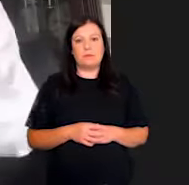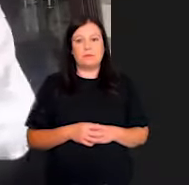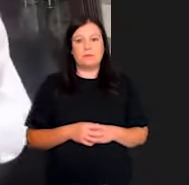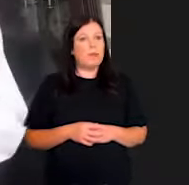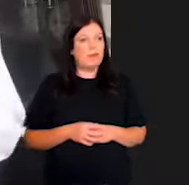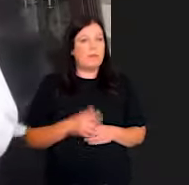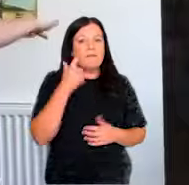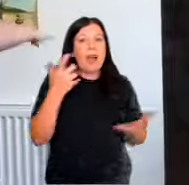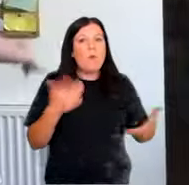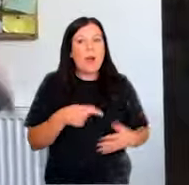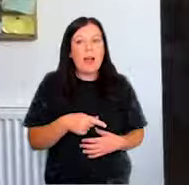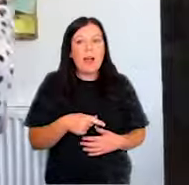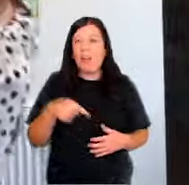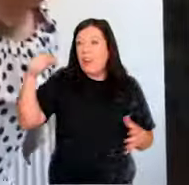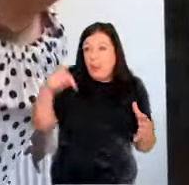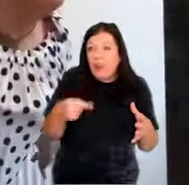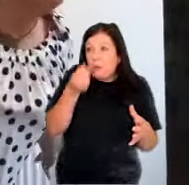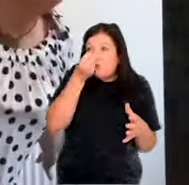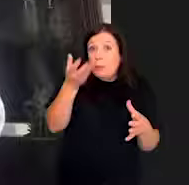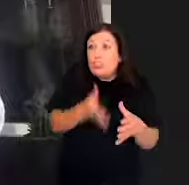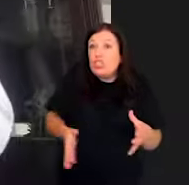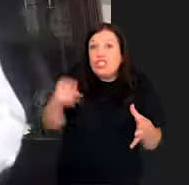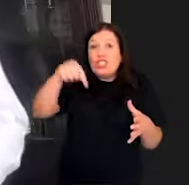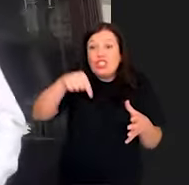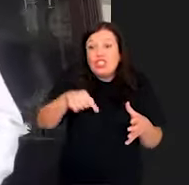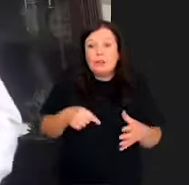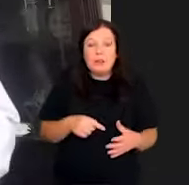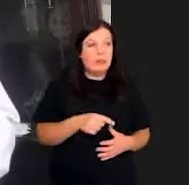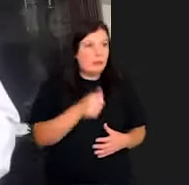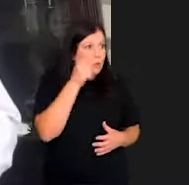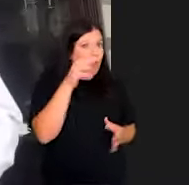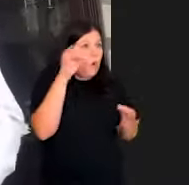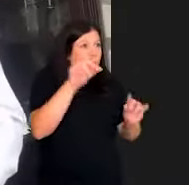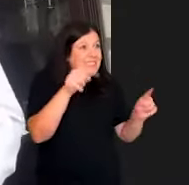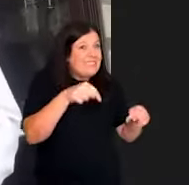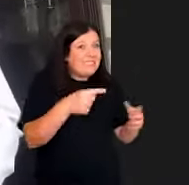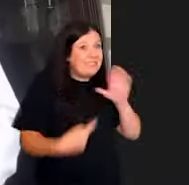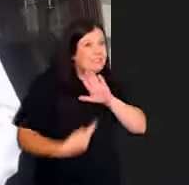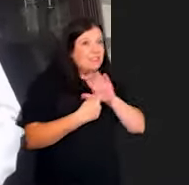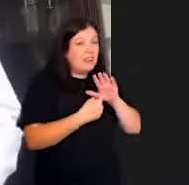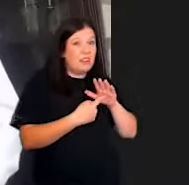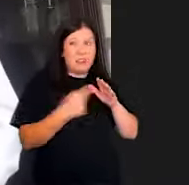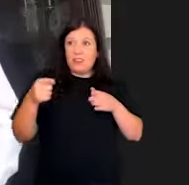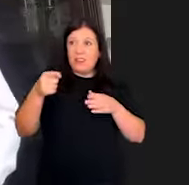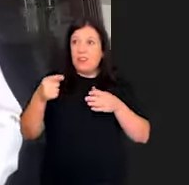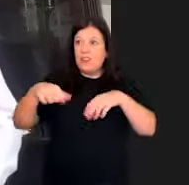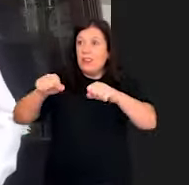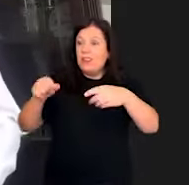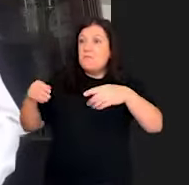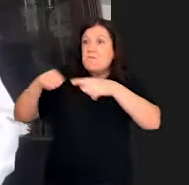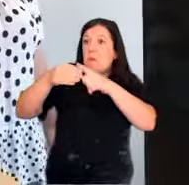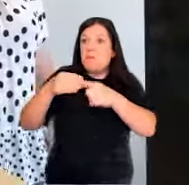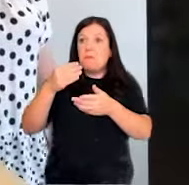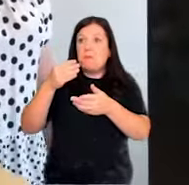Where was this? In the bin. You do know what this is, don't you? A man could very well die because you threw this